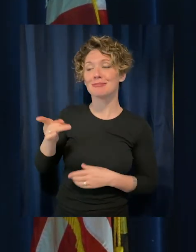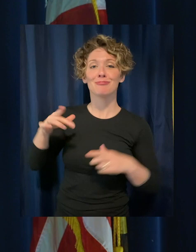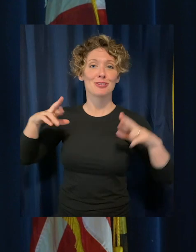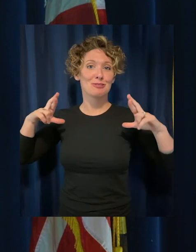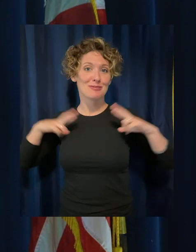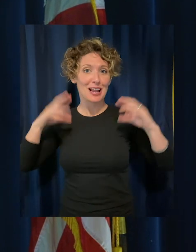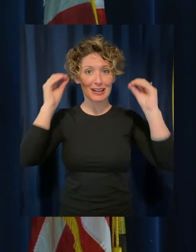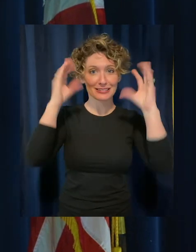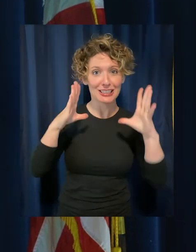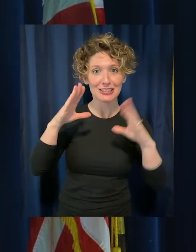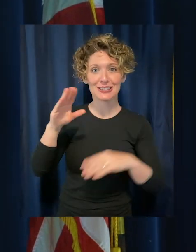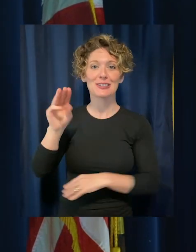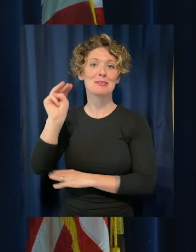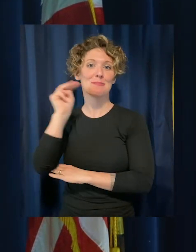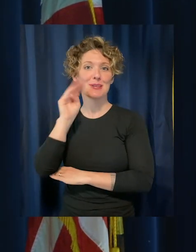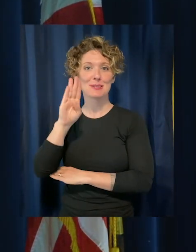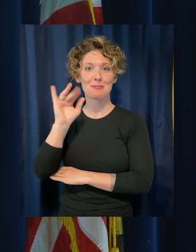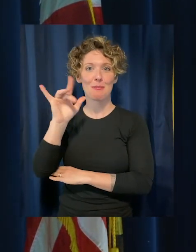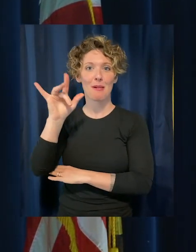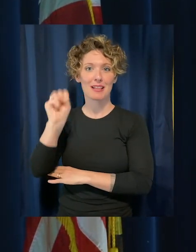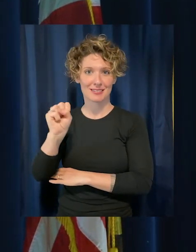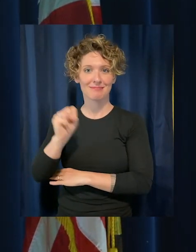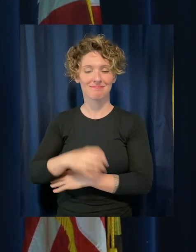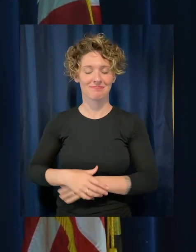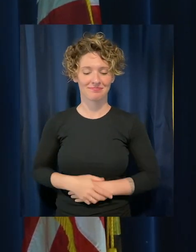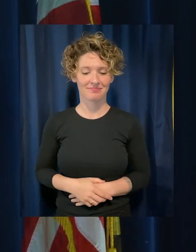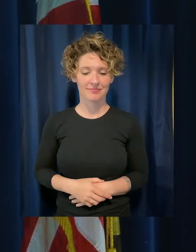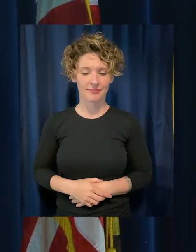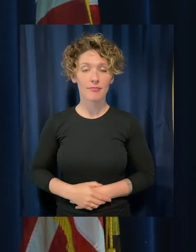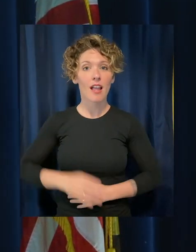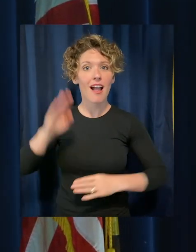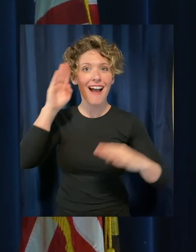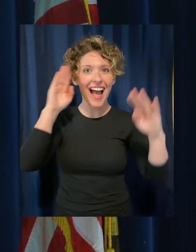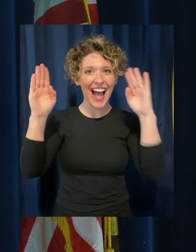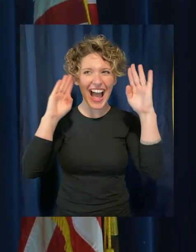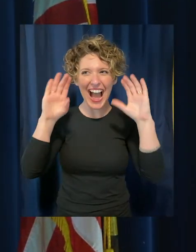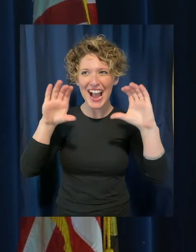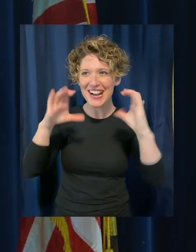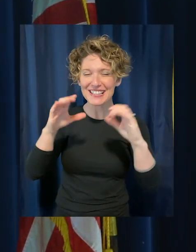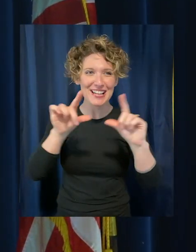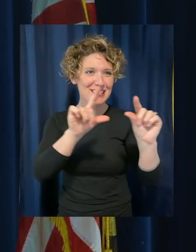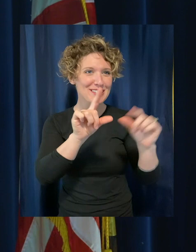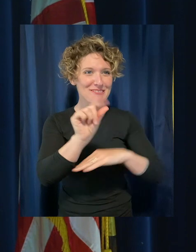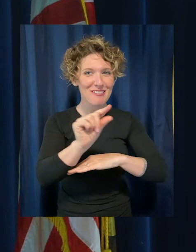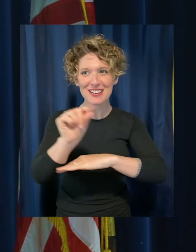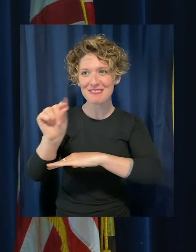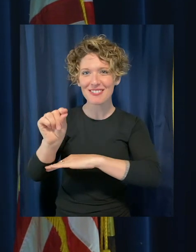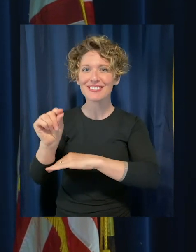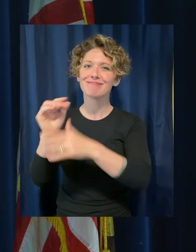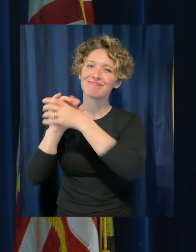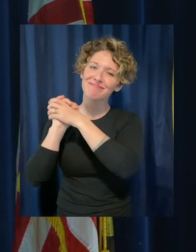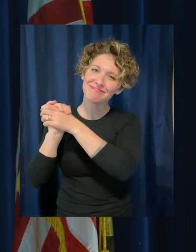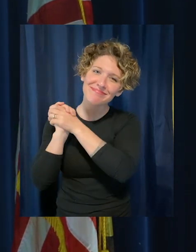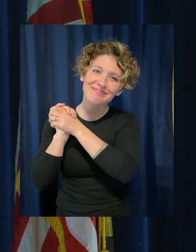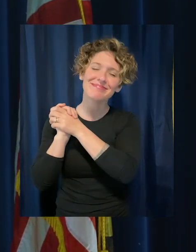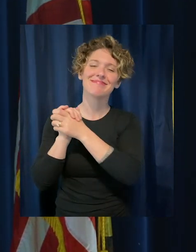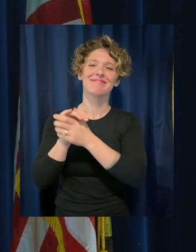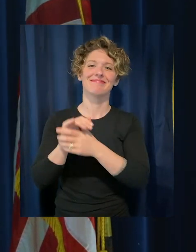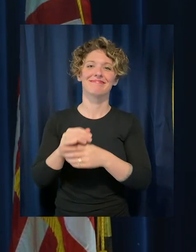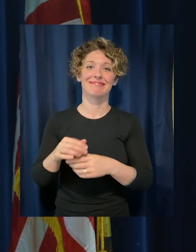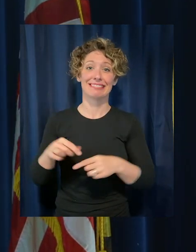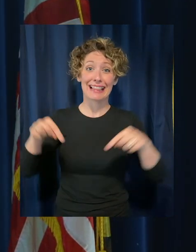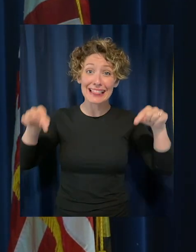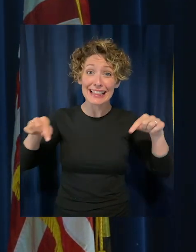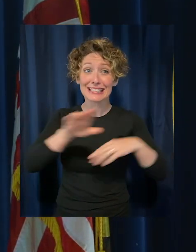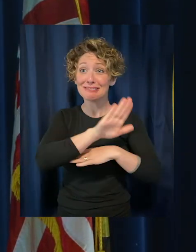Hey, class of 2020, congratulations. This is your graduation from Susitna Valley High School, and I